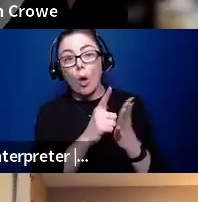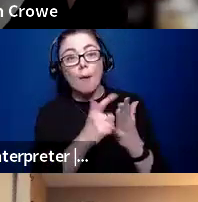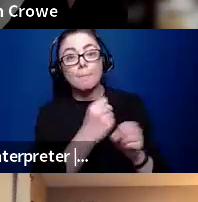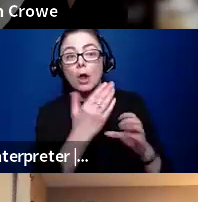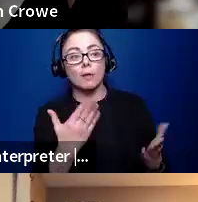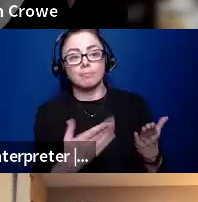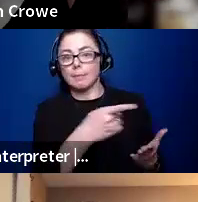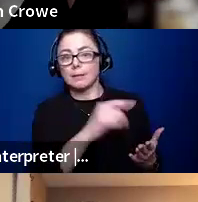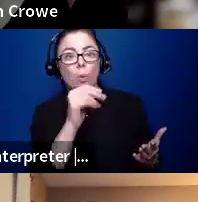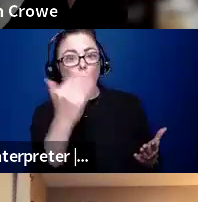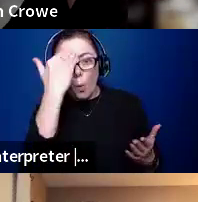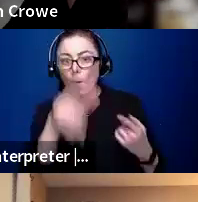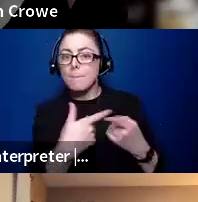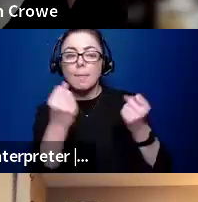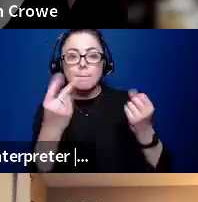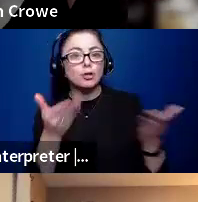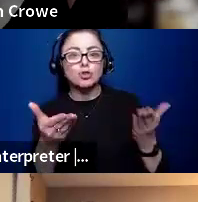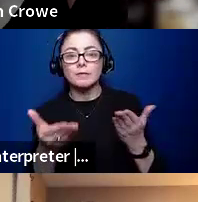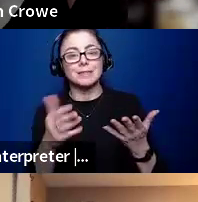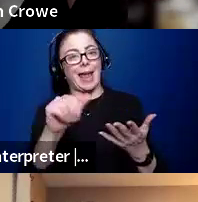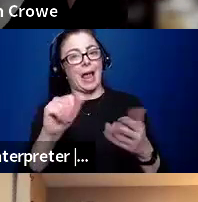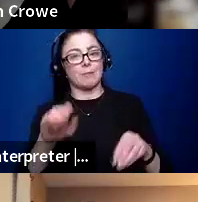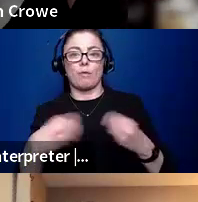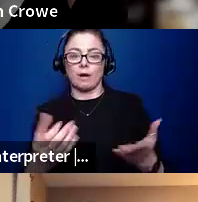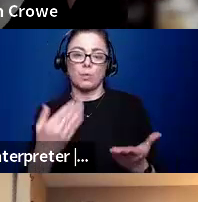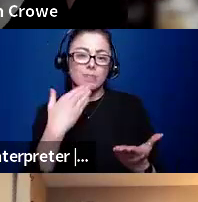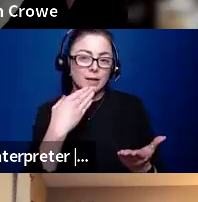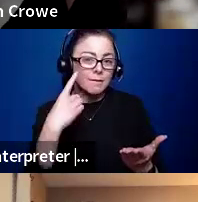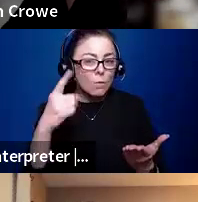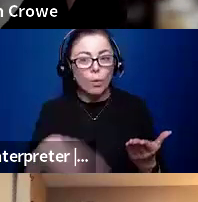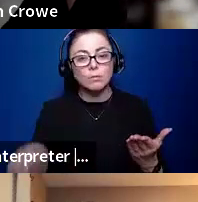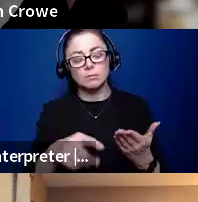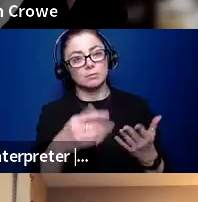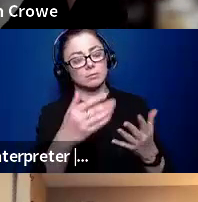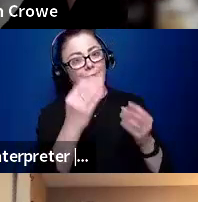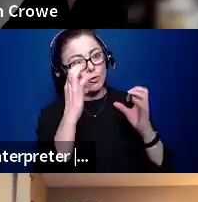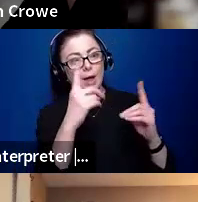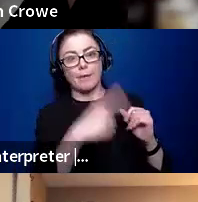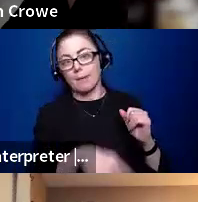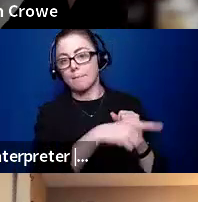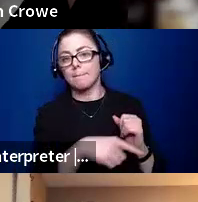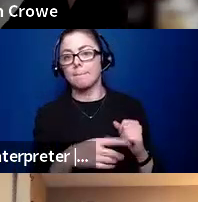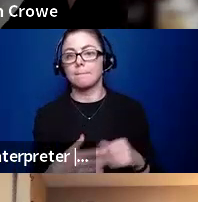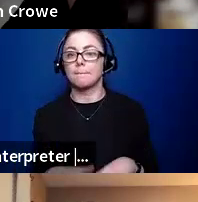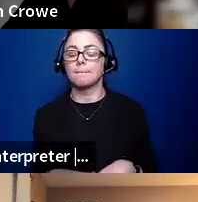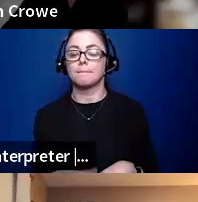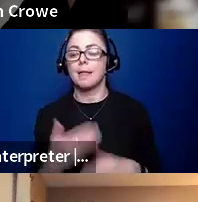them to learn the services that the AEAs provide. So thanks for letting me on tonight. Thanks, Michelle.